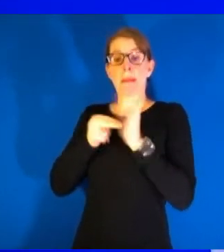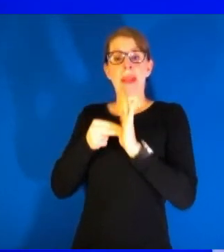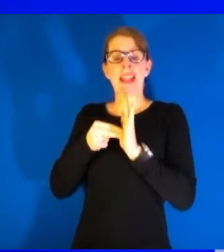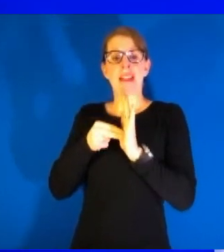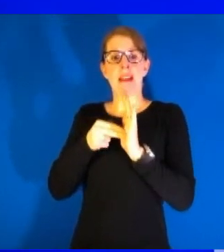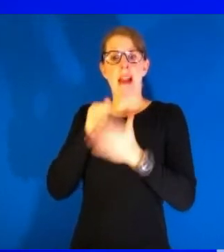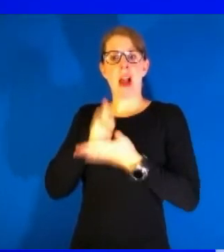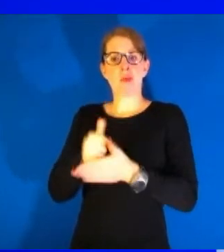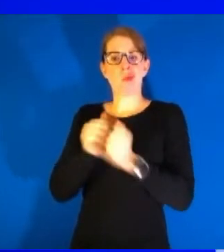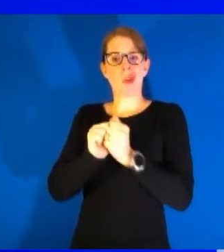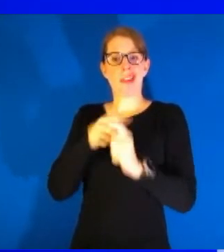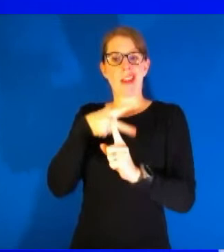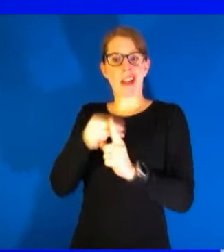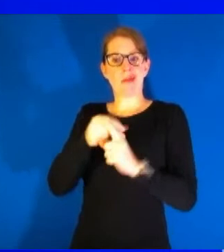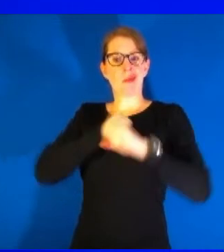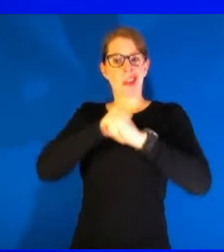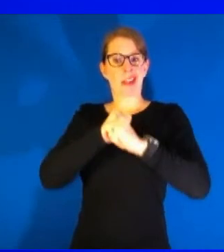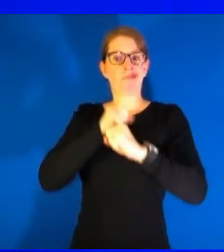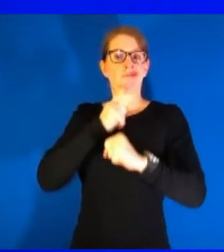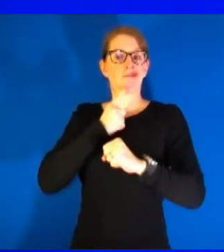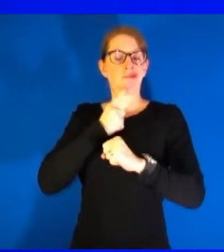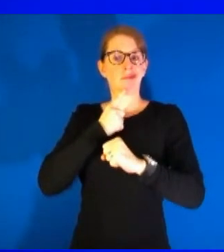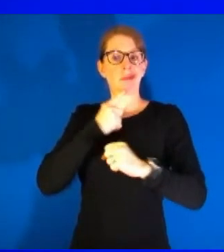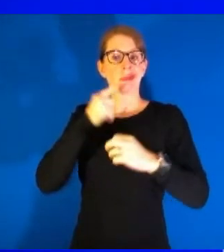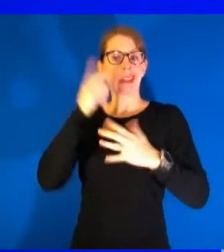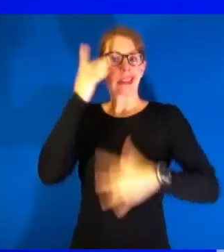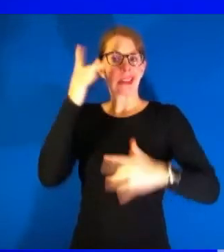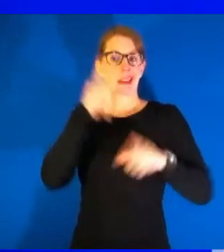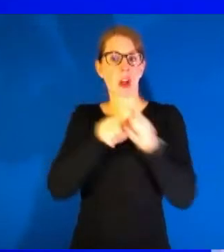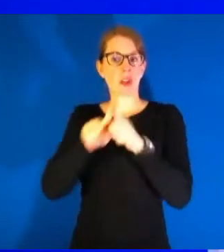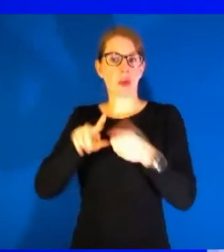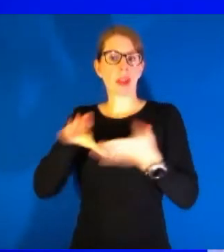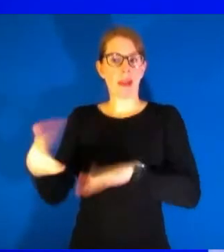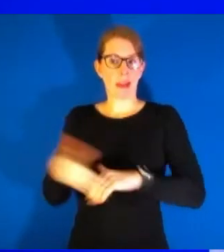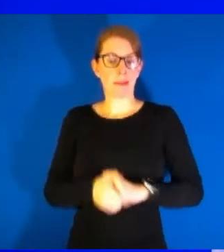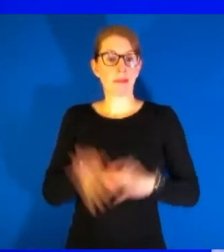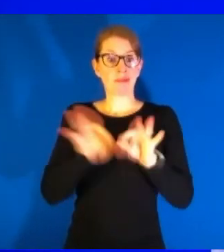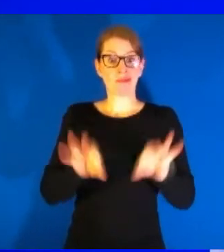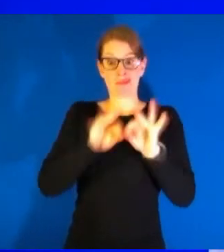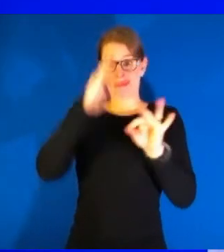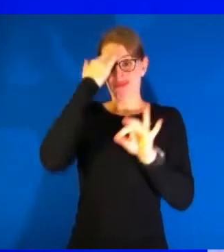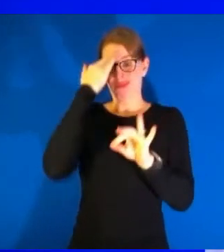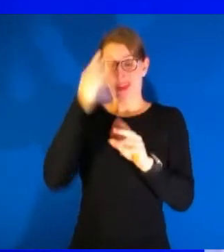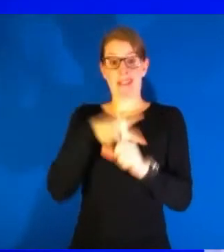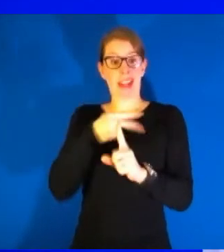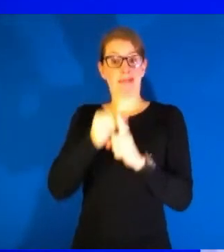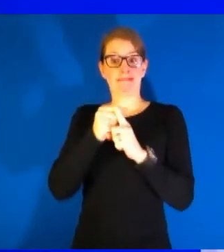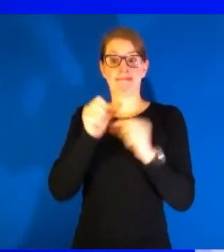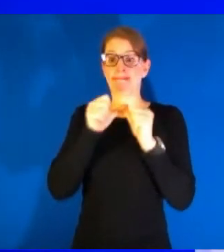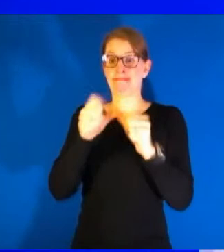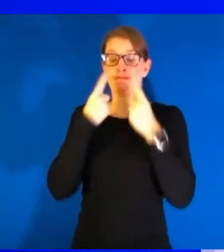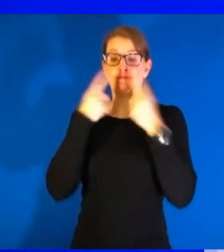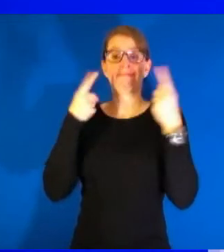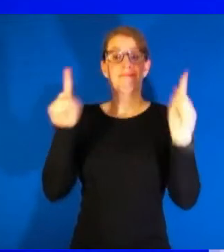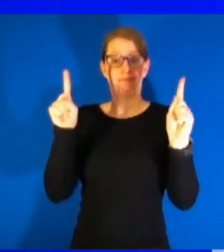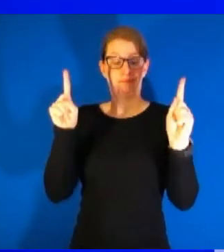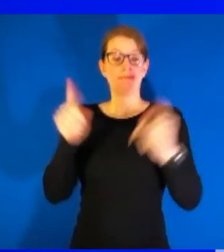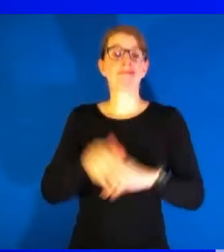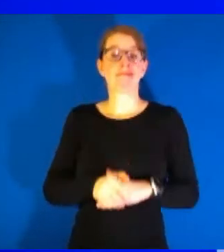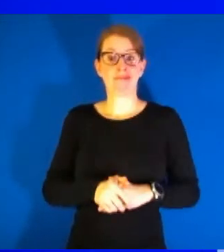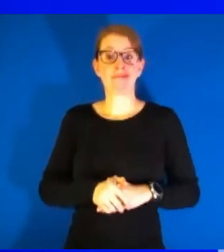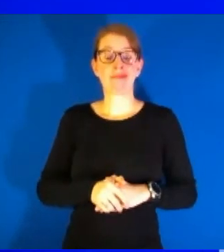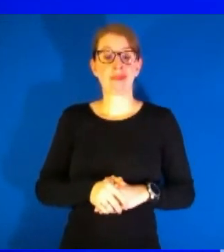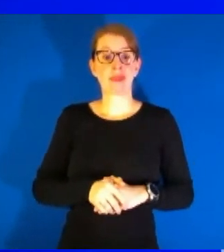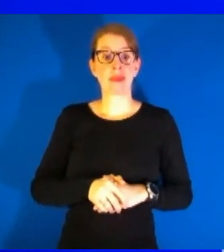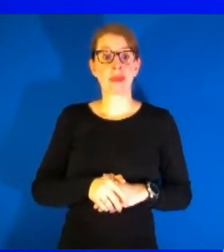protection against severe disease and death. And so I think that's important to know. These vaccines continue to work very well, especially if you are up to